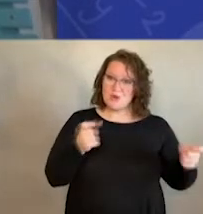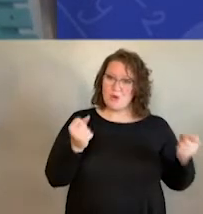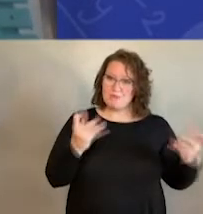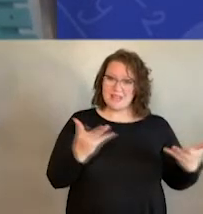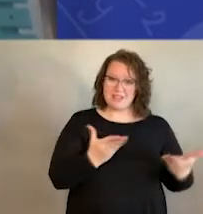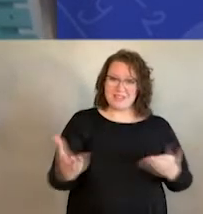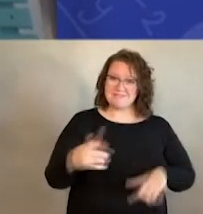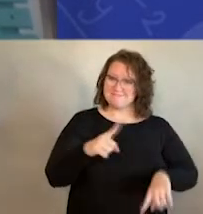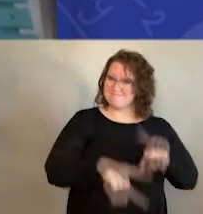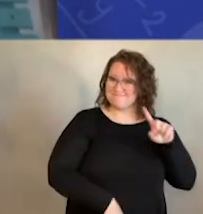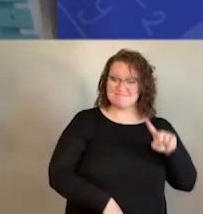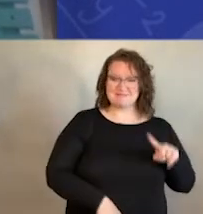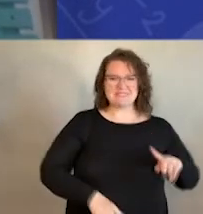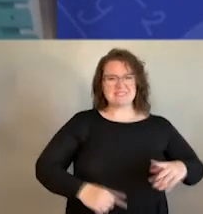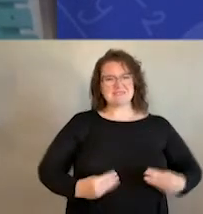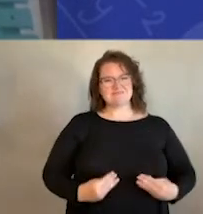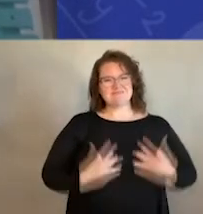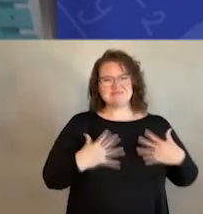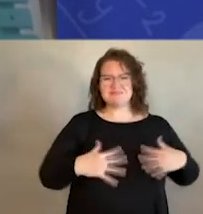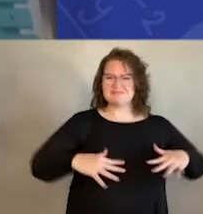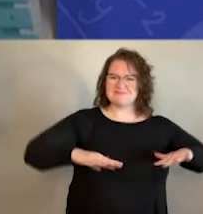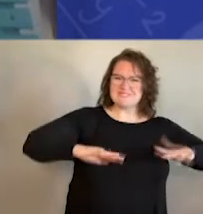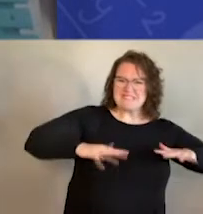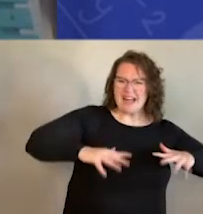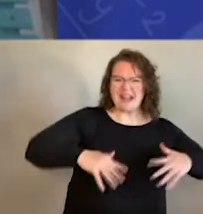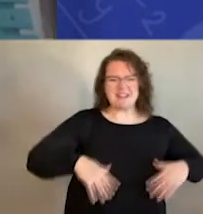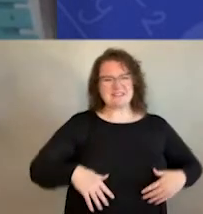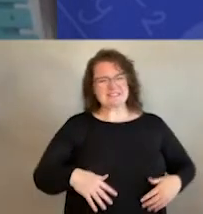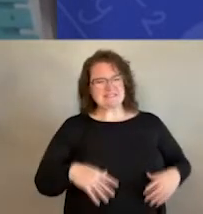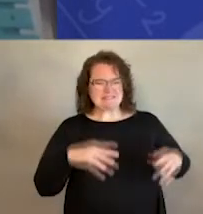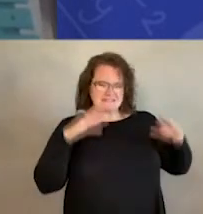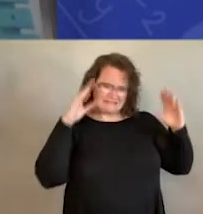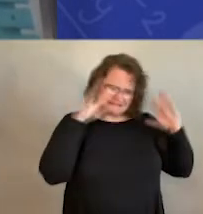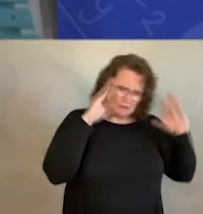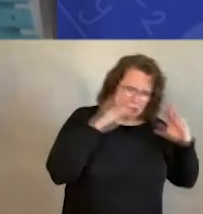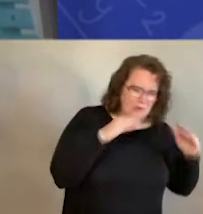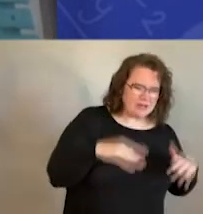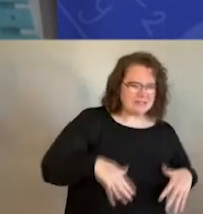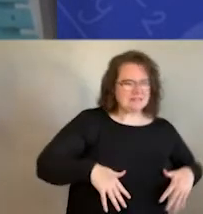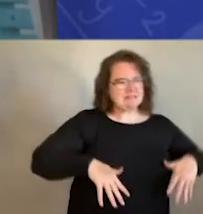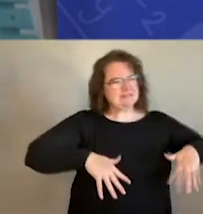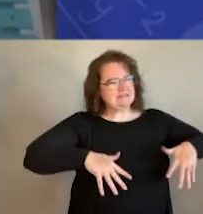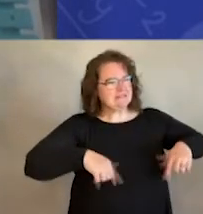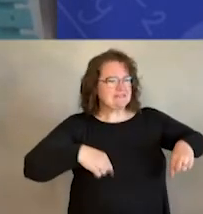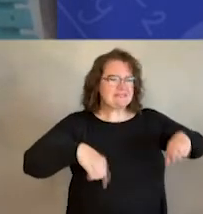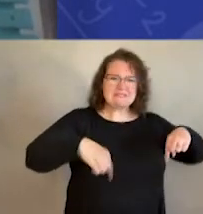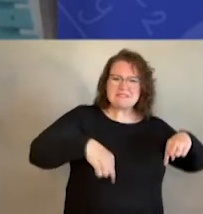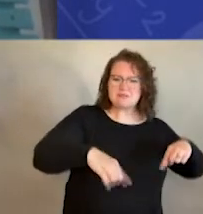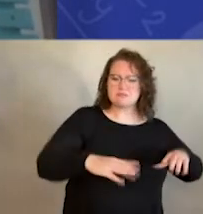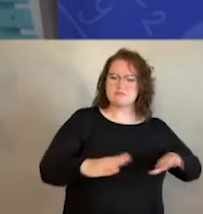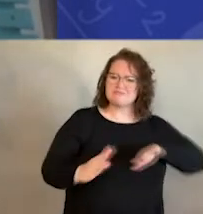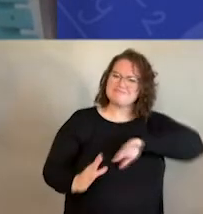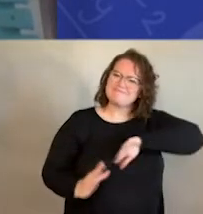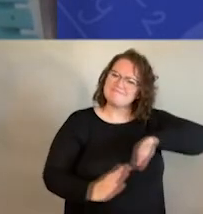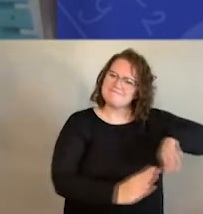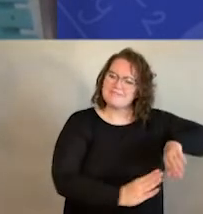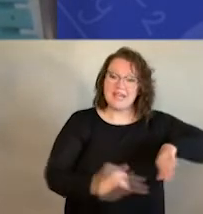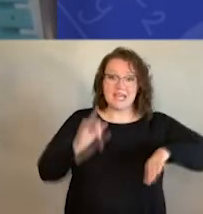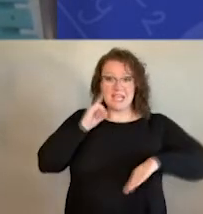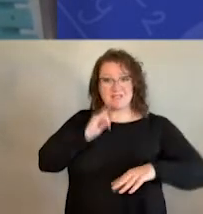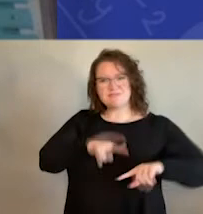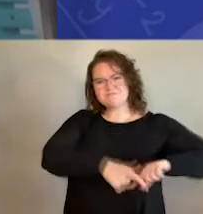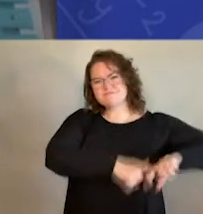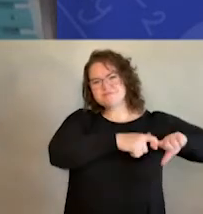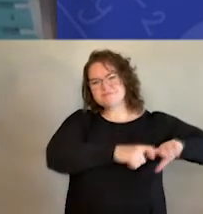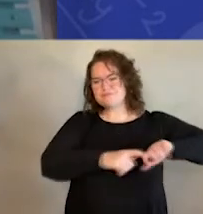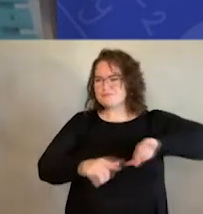tends to give us some anxiety, make us worry. But if you can stop and take the time to realize all the gifts that you